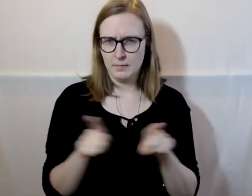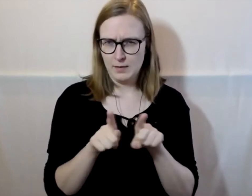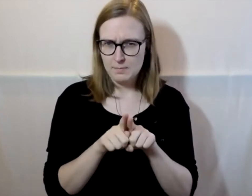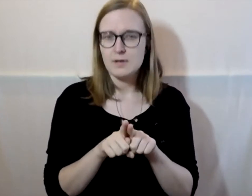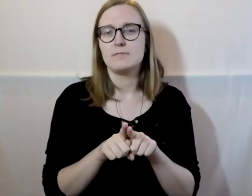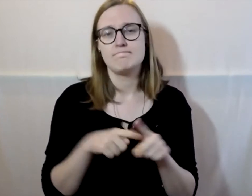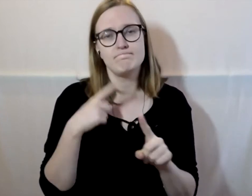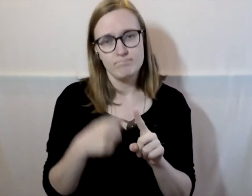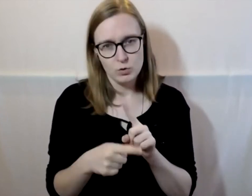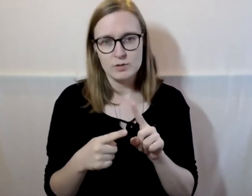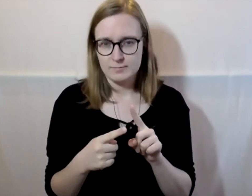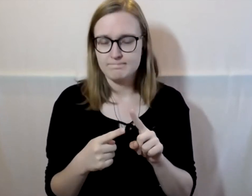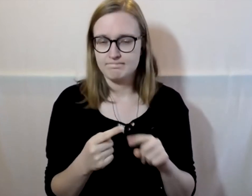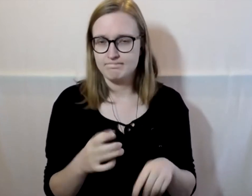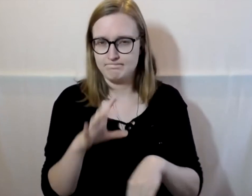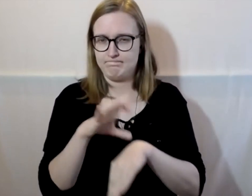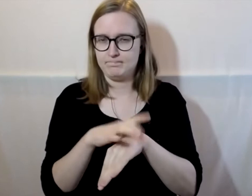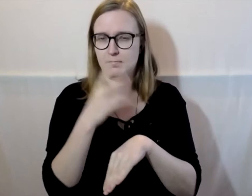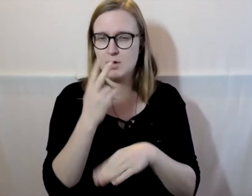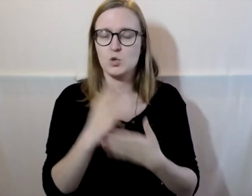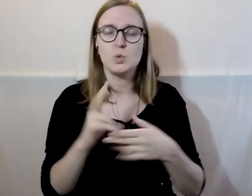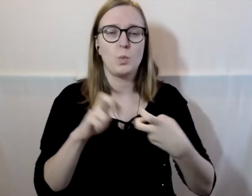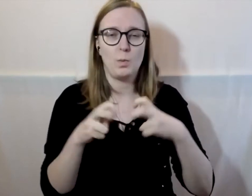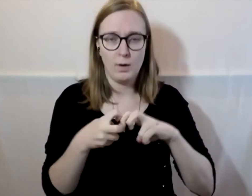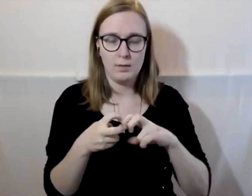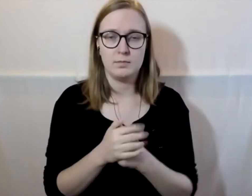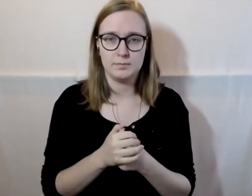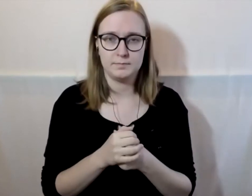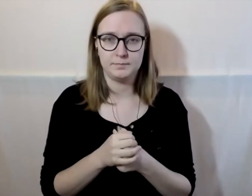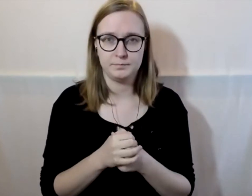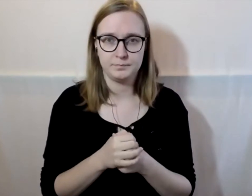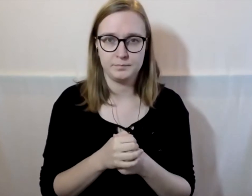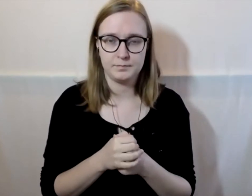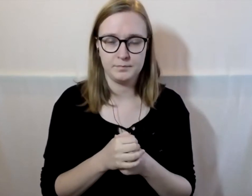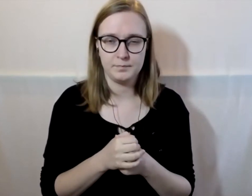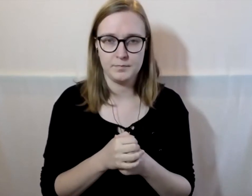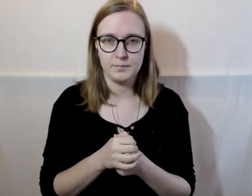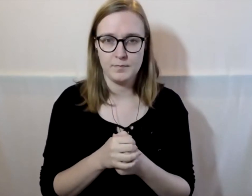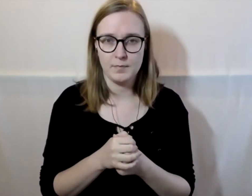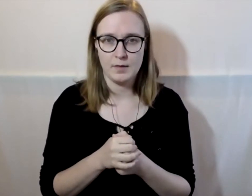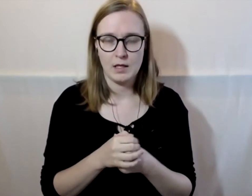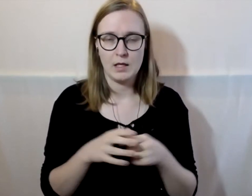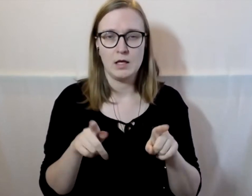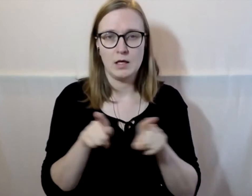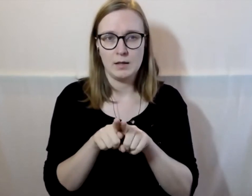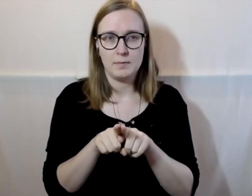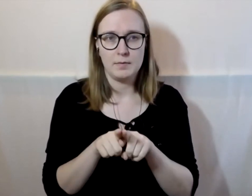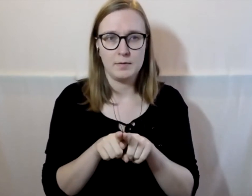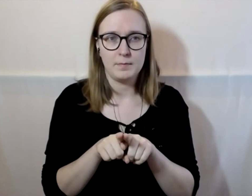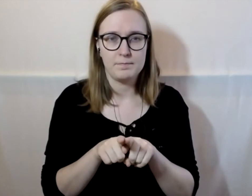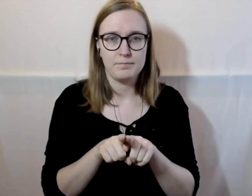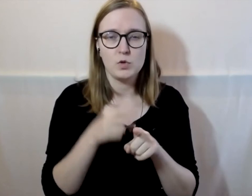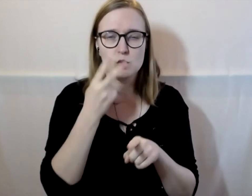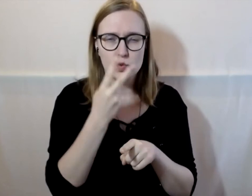challenge. We recognized ourselves a little bit similar to